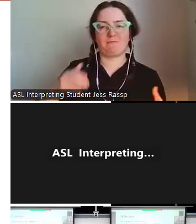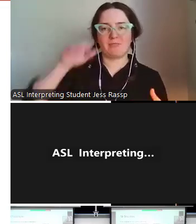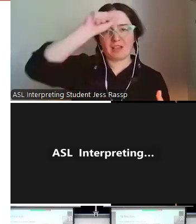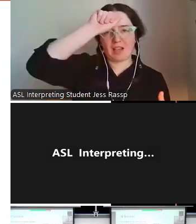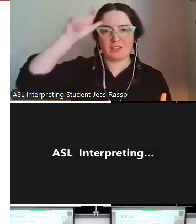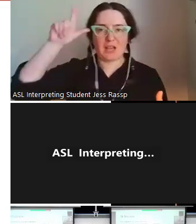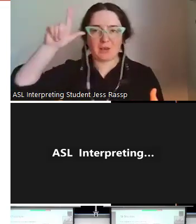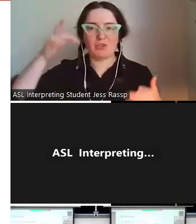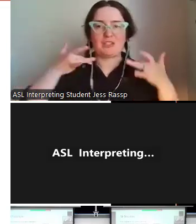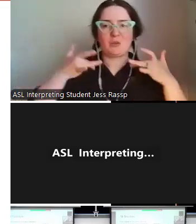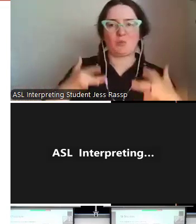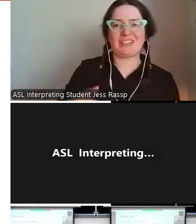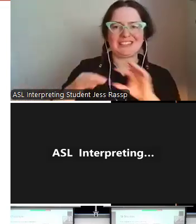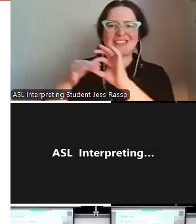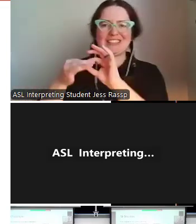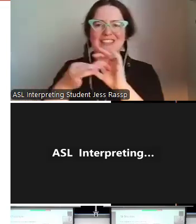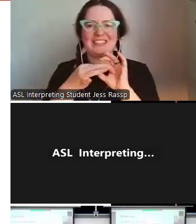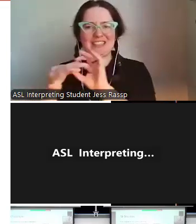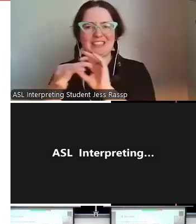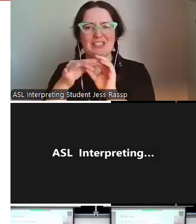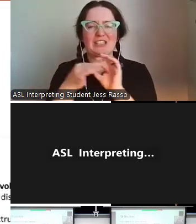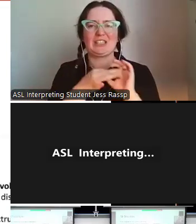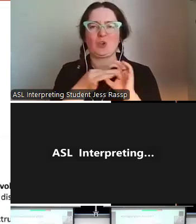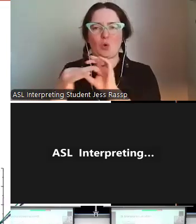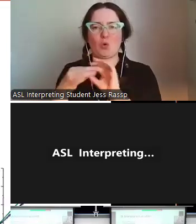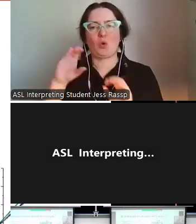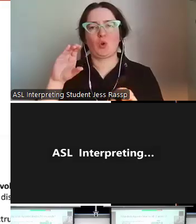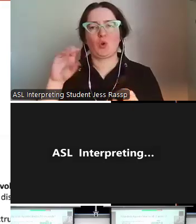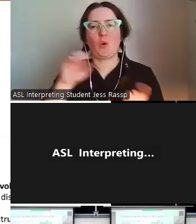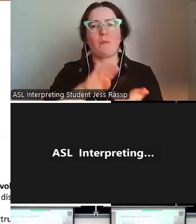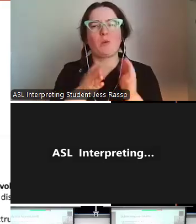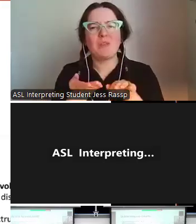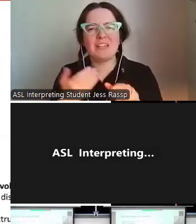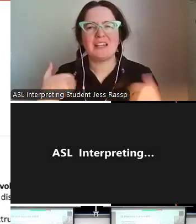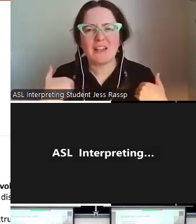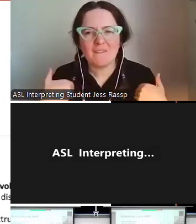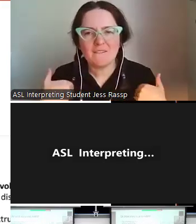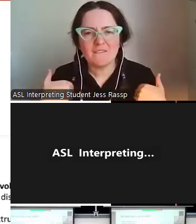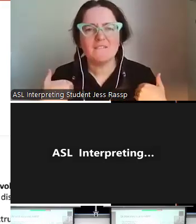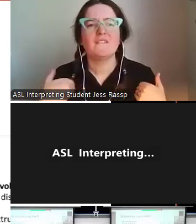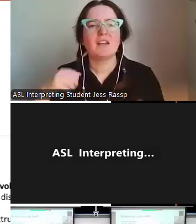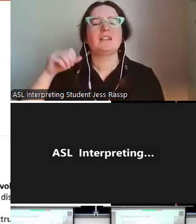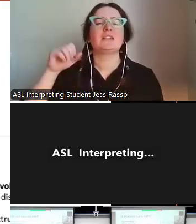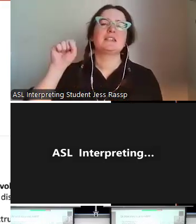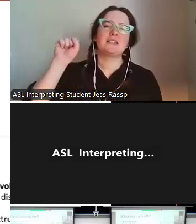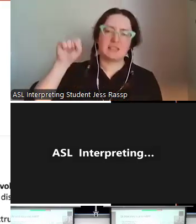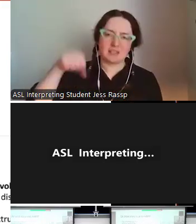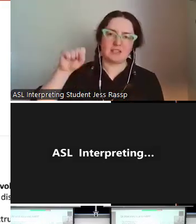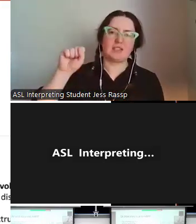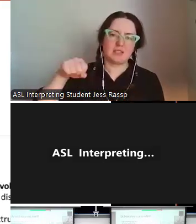again, you have, if I go forward here, right?